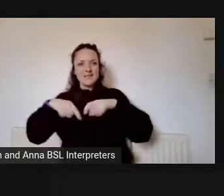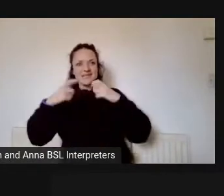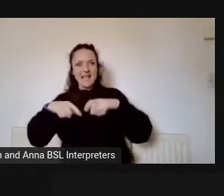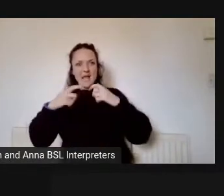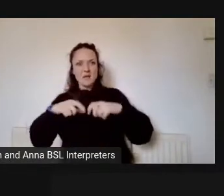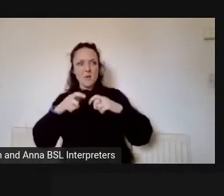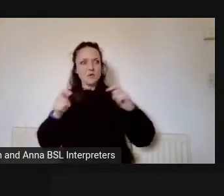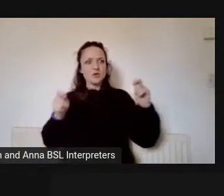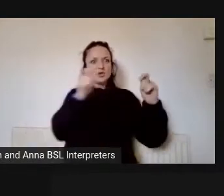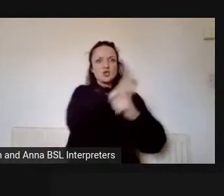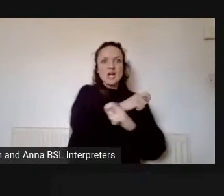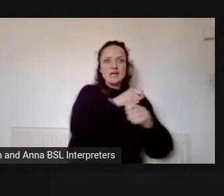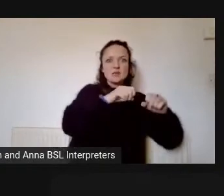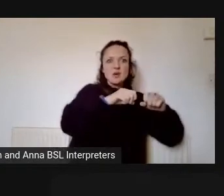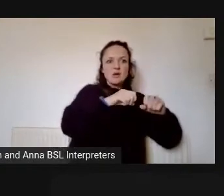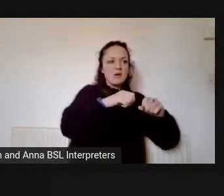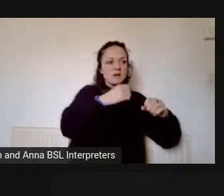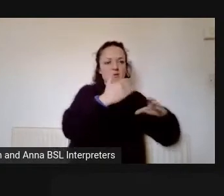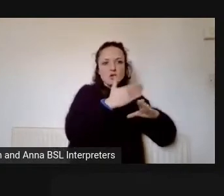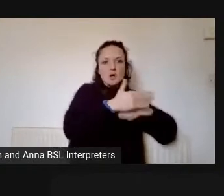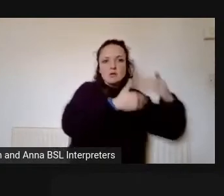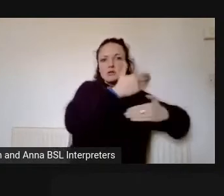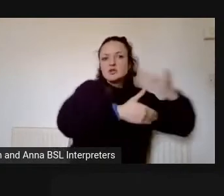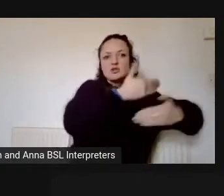production. But